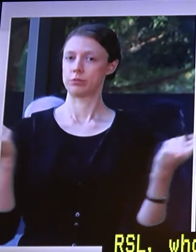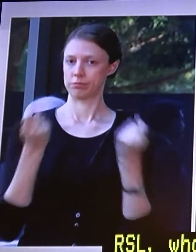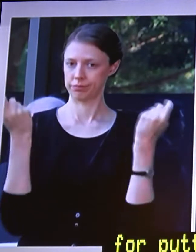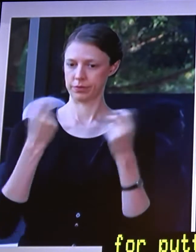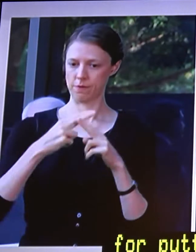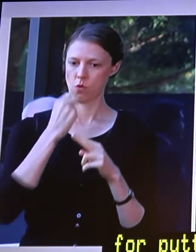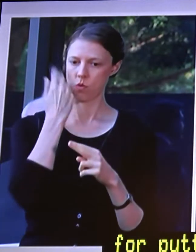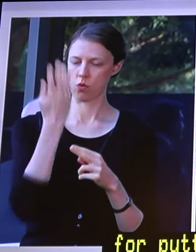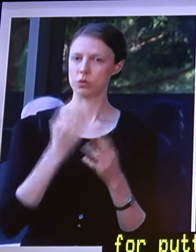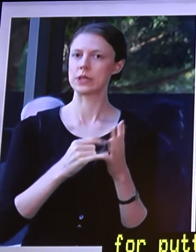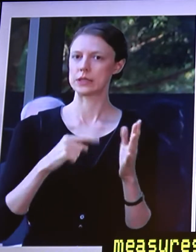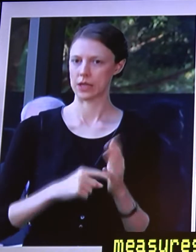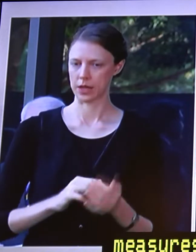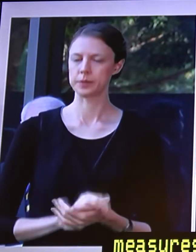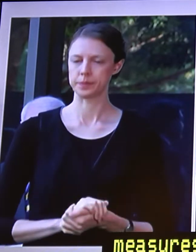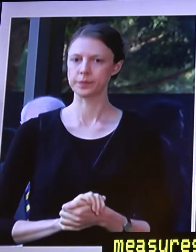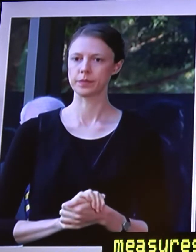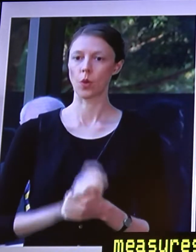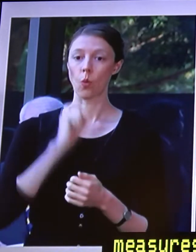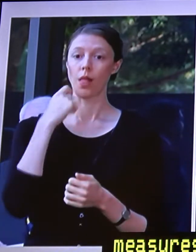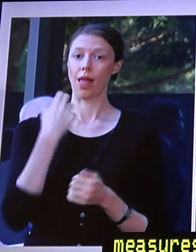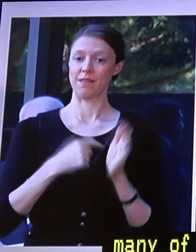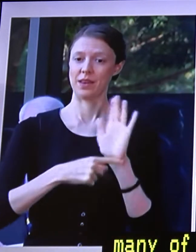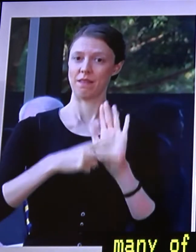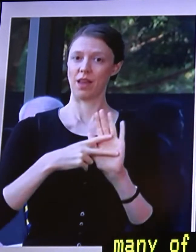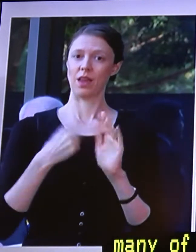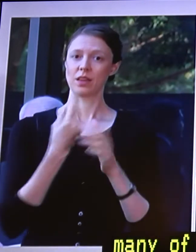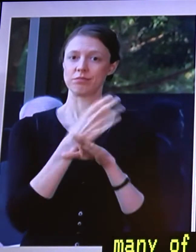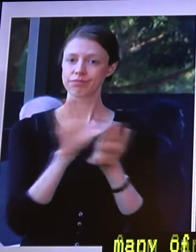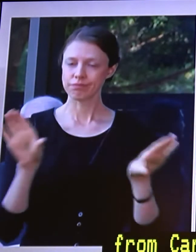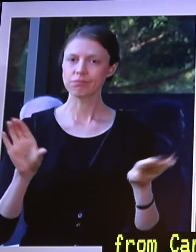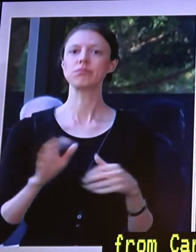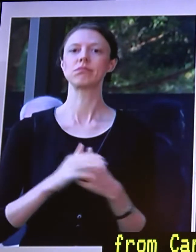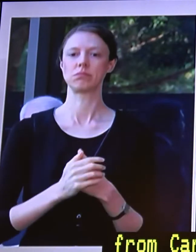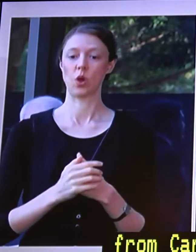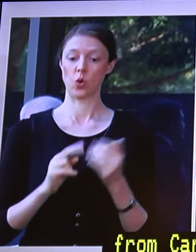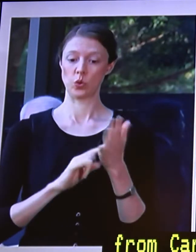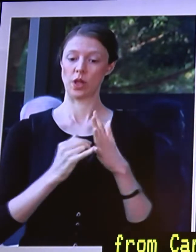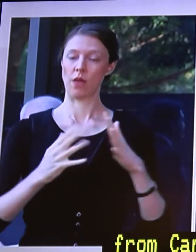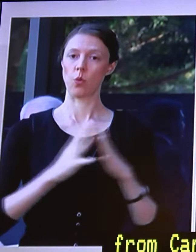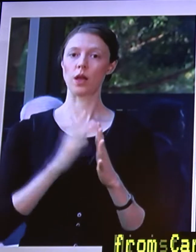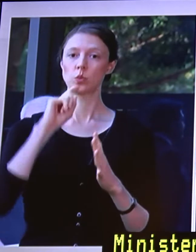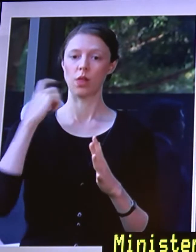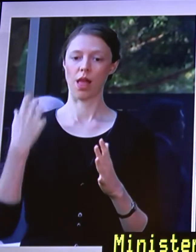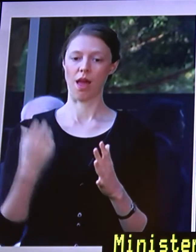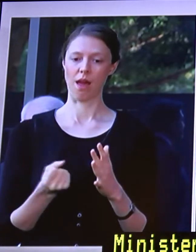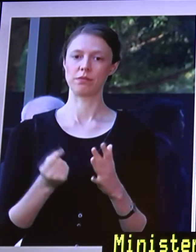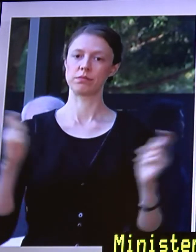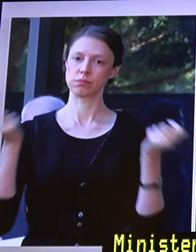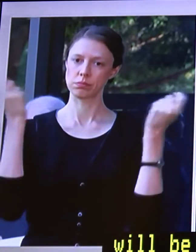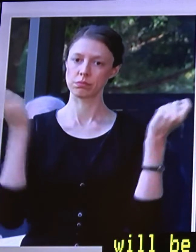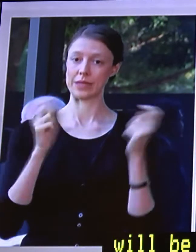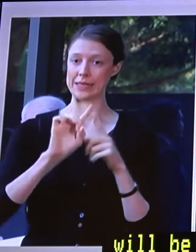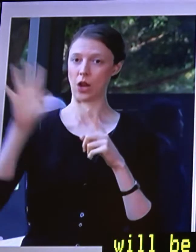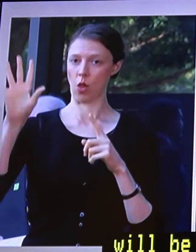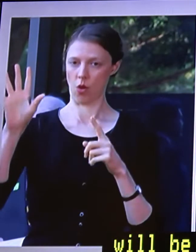Minister is leading, will occur and will be televised. New South Wales will also have our own service at 10 a.m, and we do encourage families